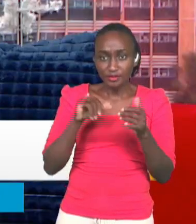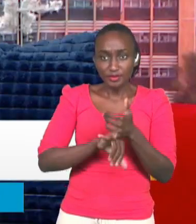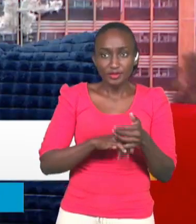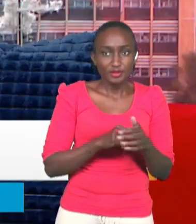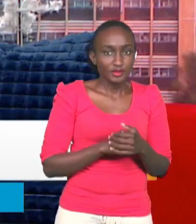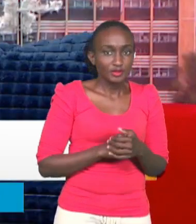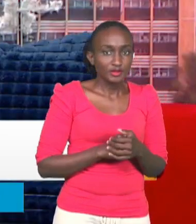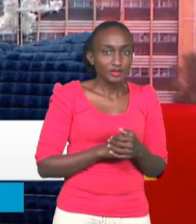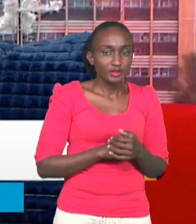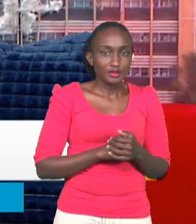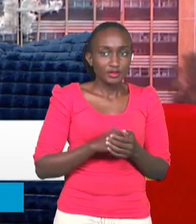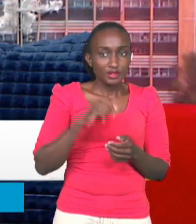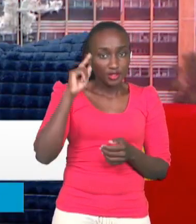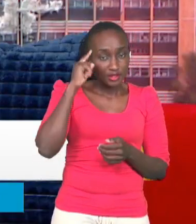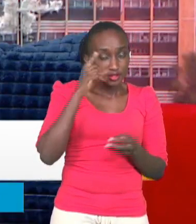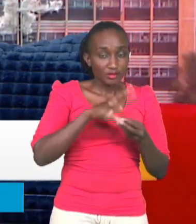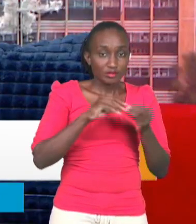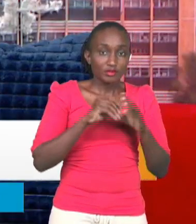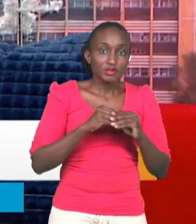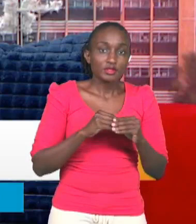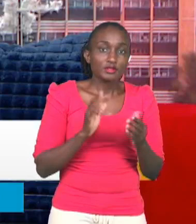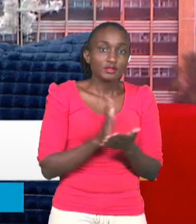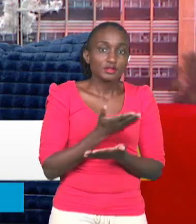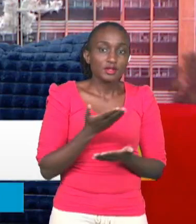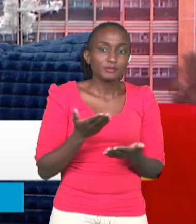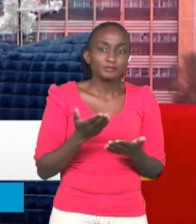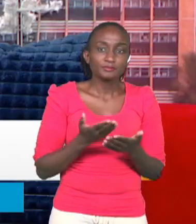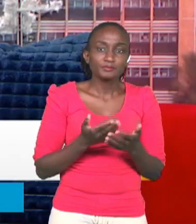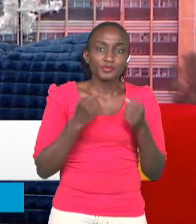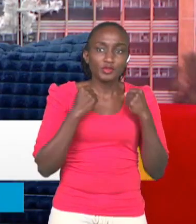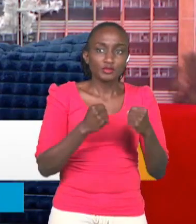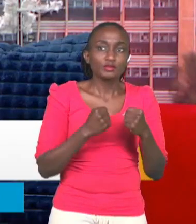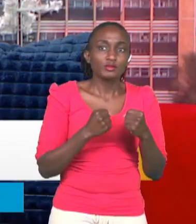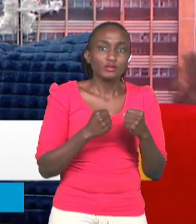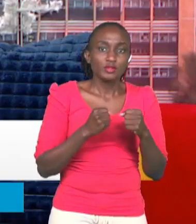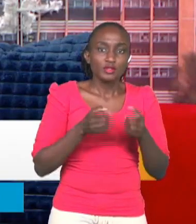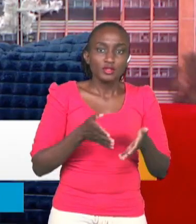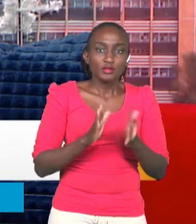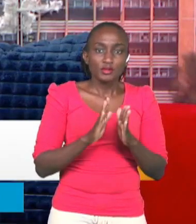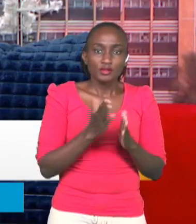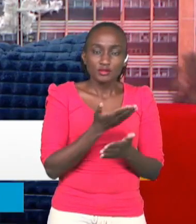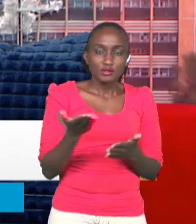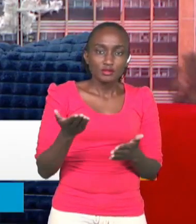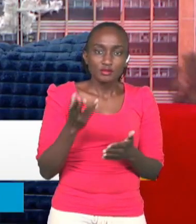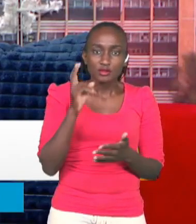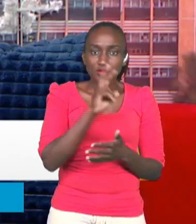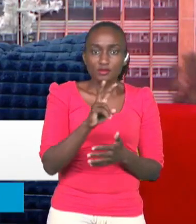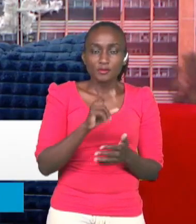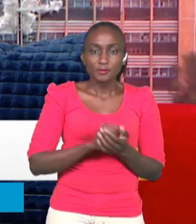extent it will, and actually to create some sort of definity okay. in the way some of these things are looked at. Mm-hmm. To